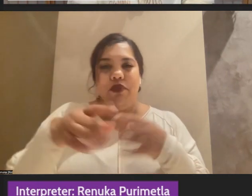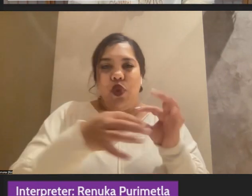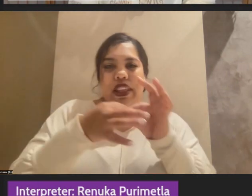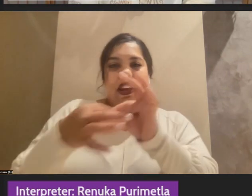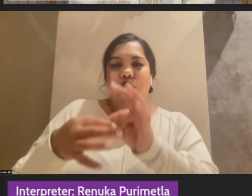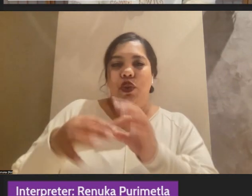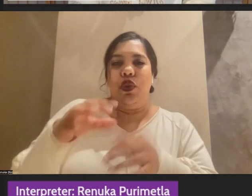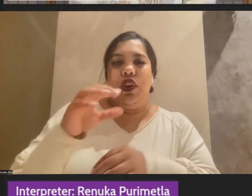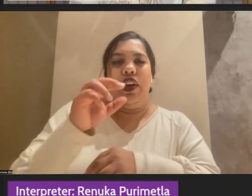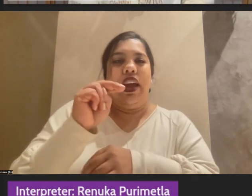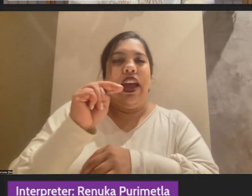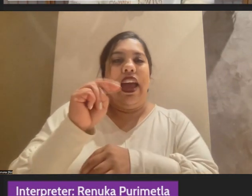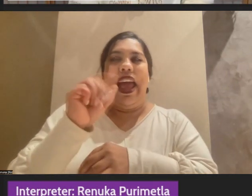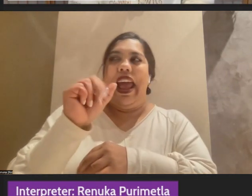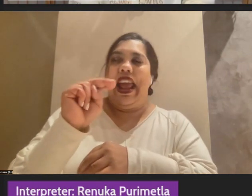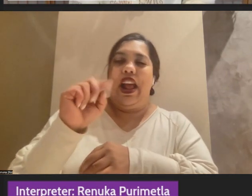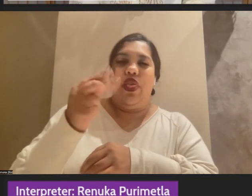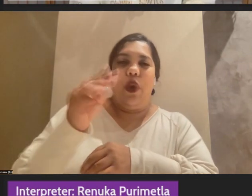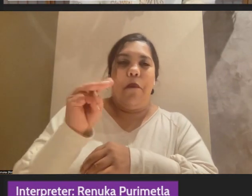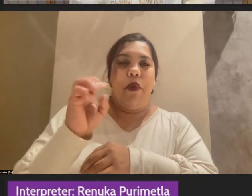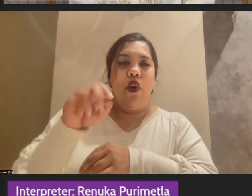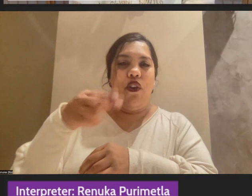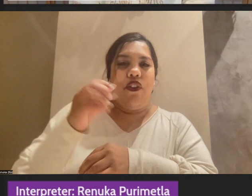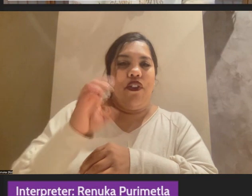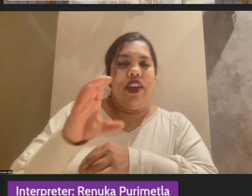And that this is rooted in the consciousness of colonization